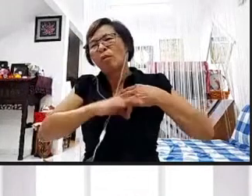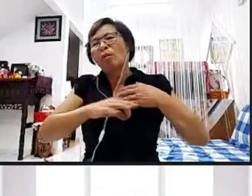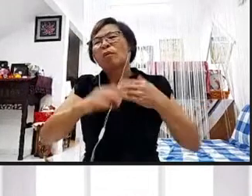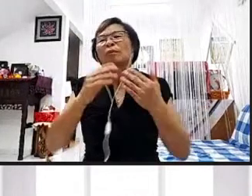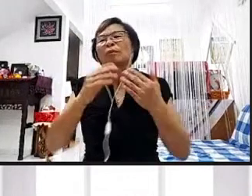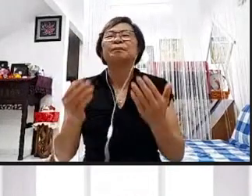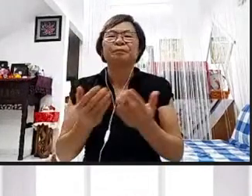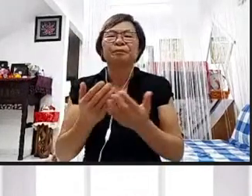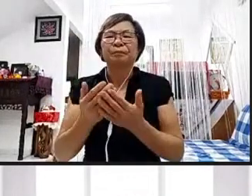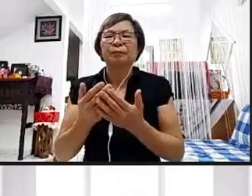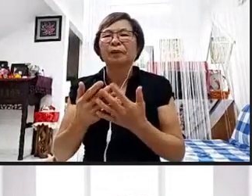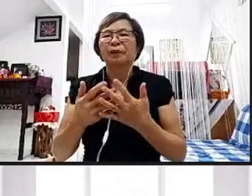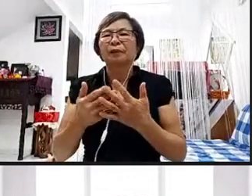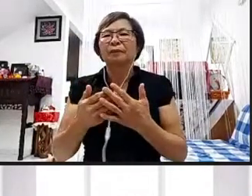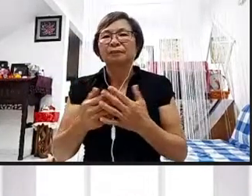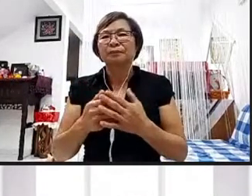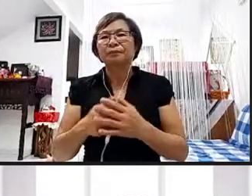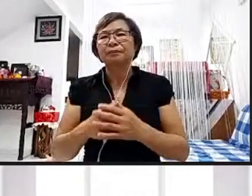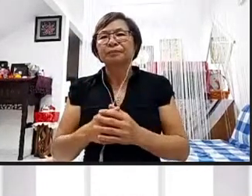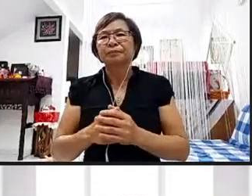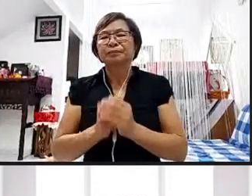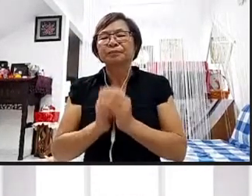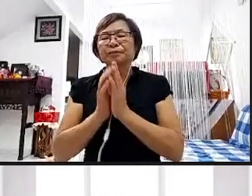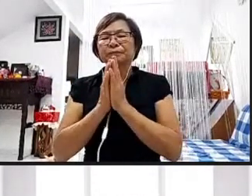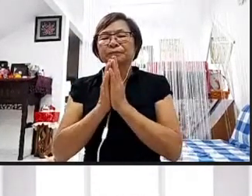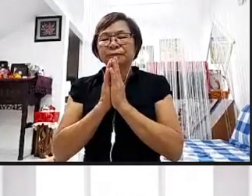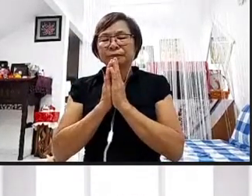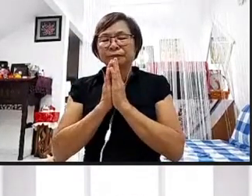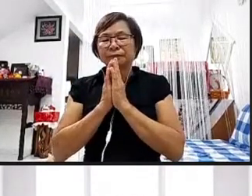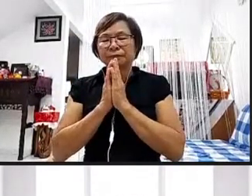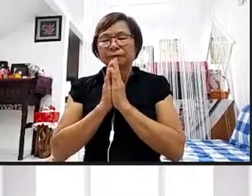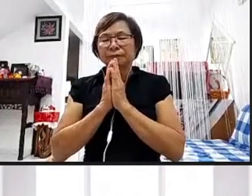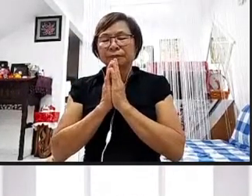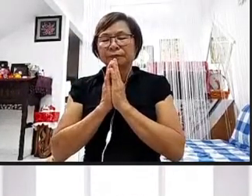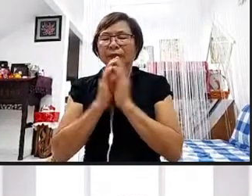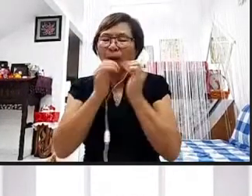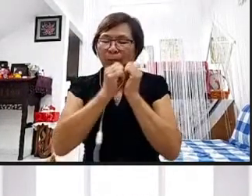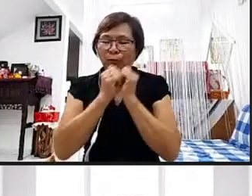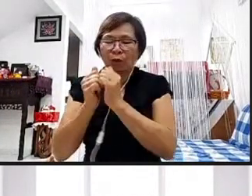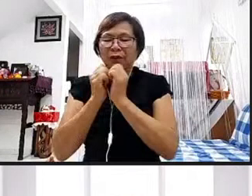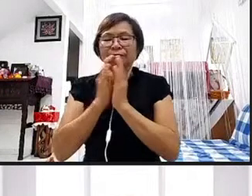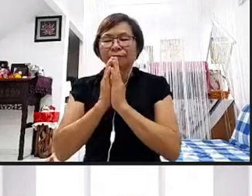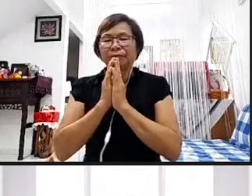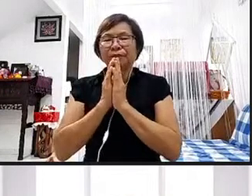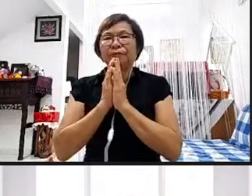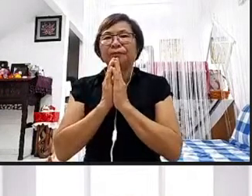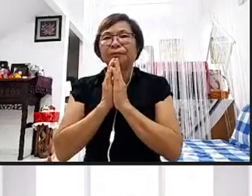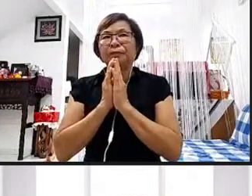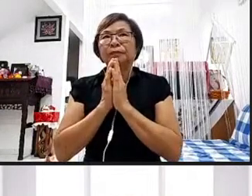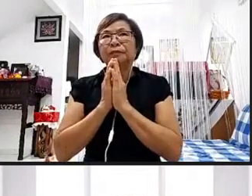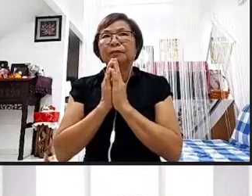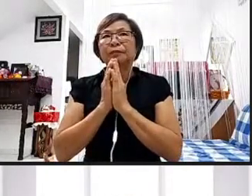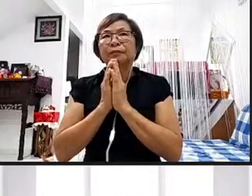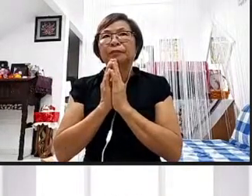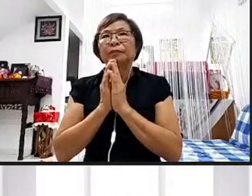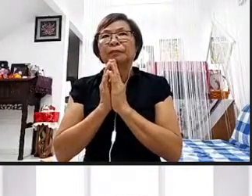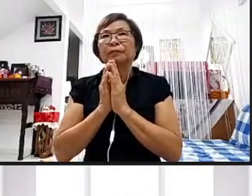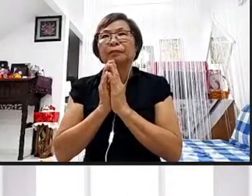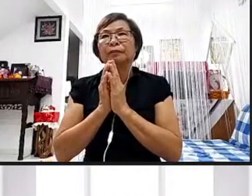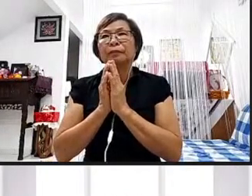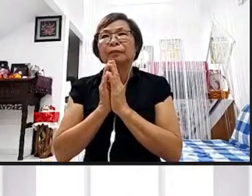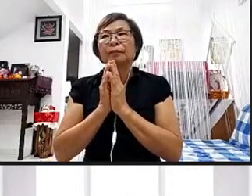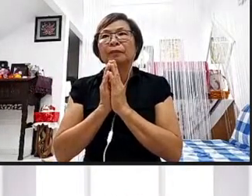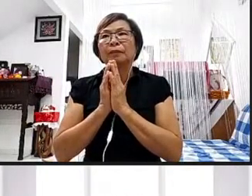Ettavata chammehi sampadang punya sampadang sabbe deva sabbe